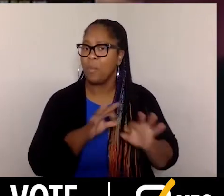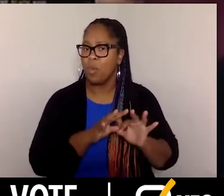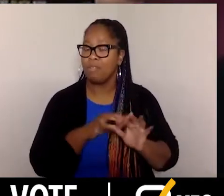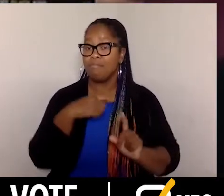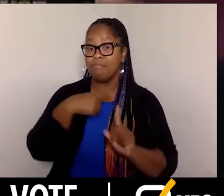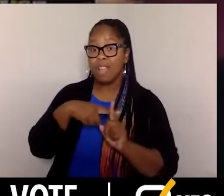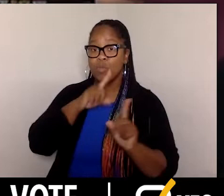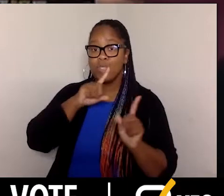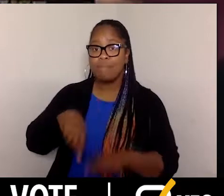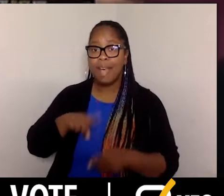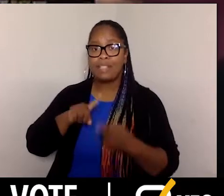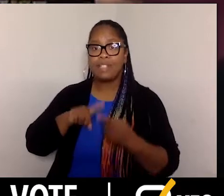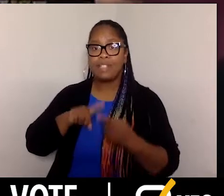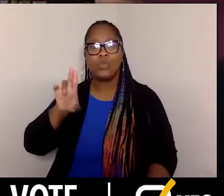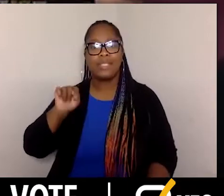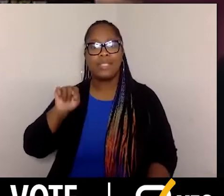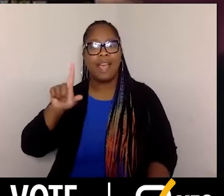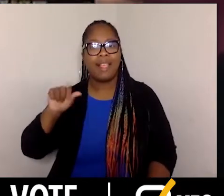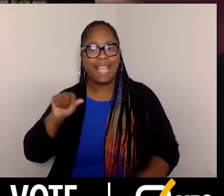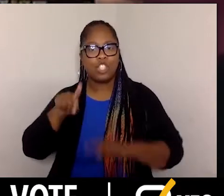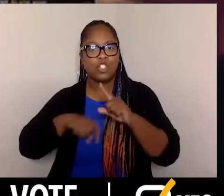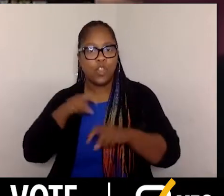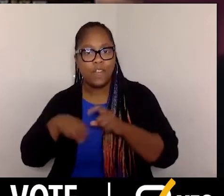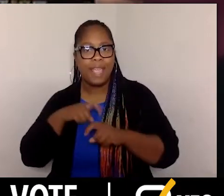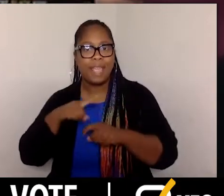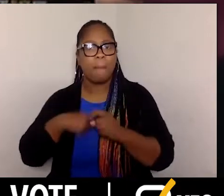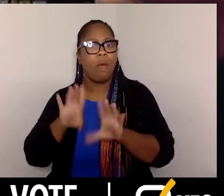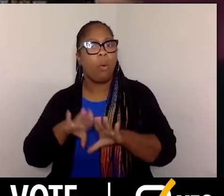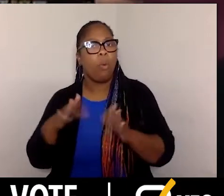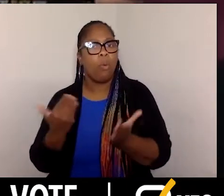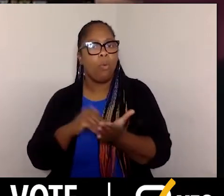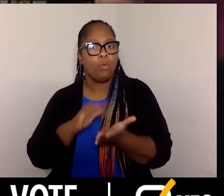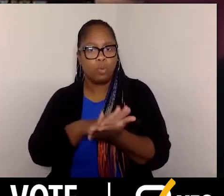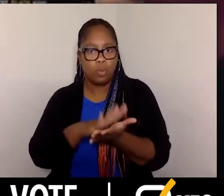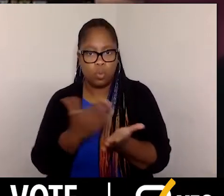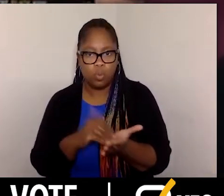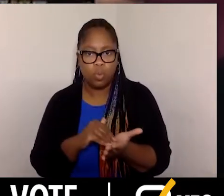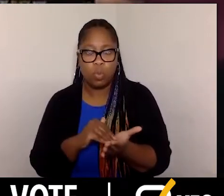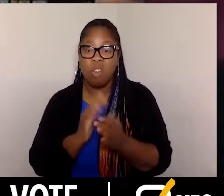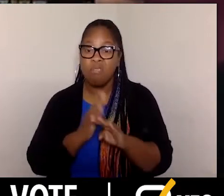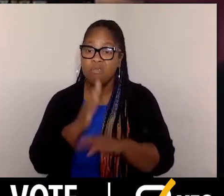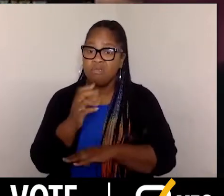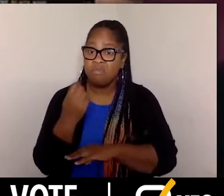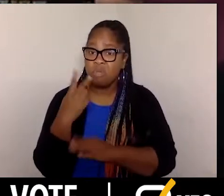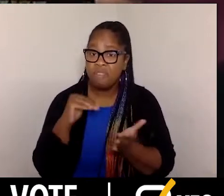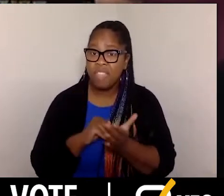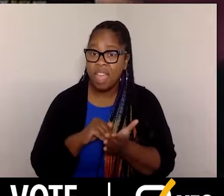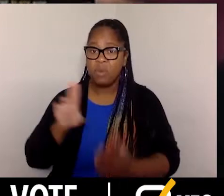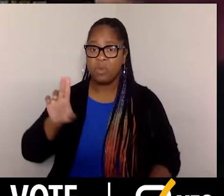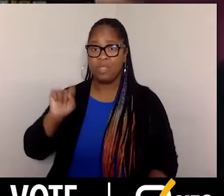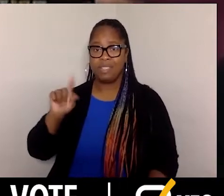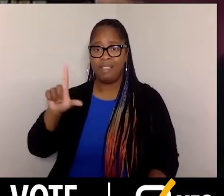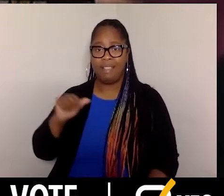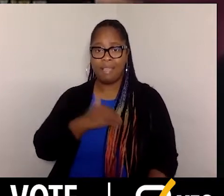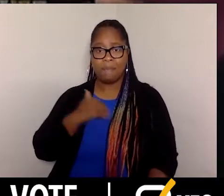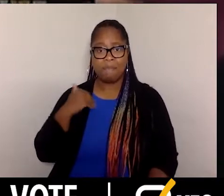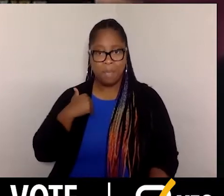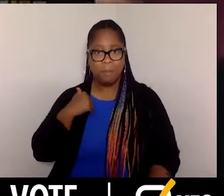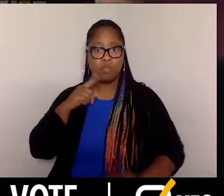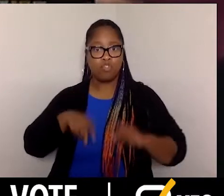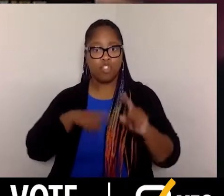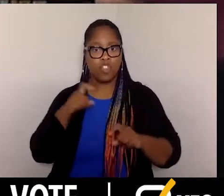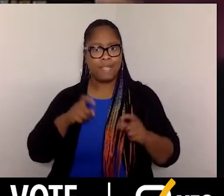survey on reopening schools. More than 12,000 UTLA members surveys have